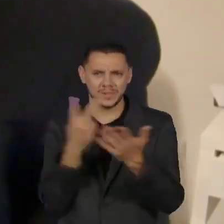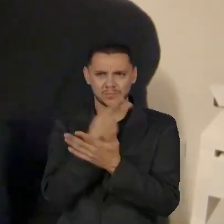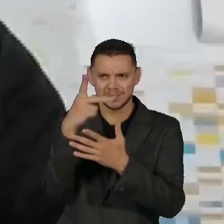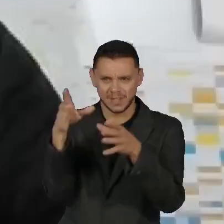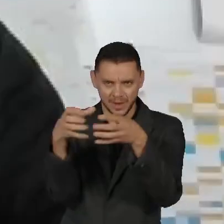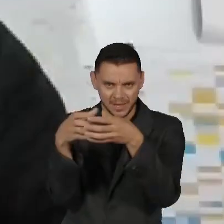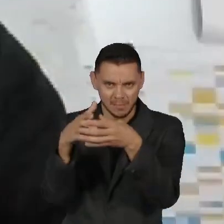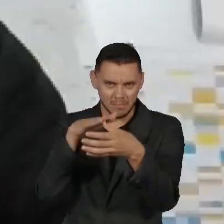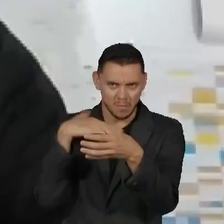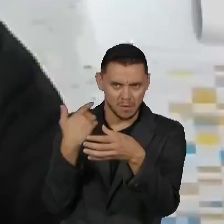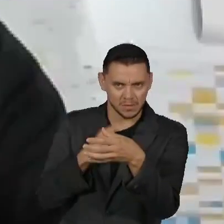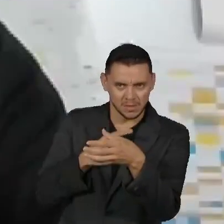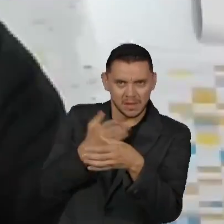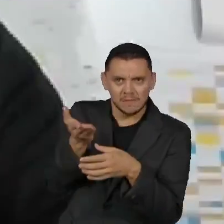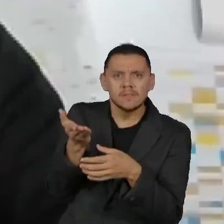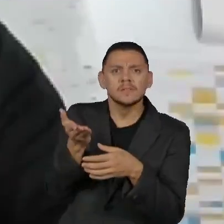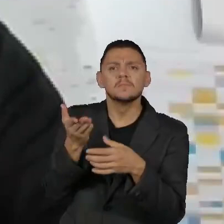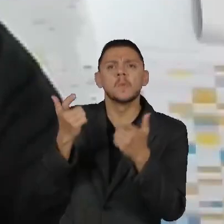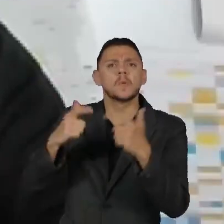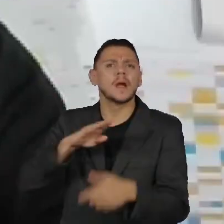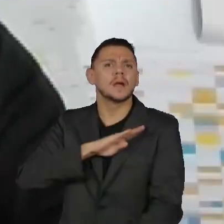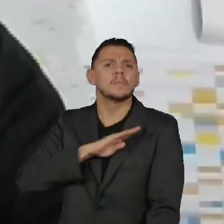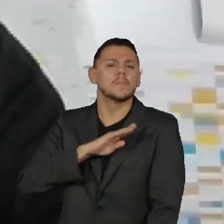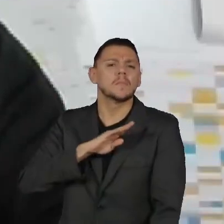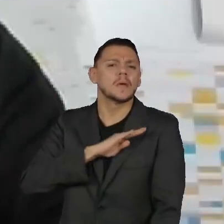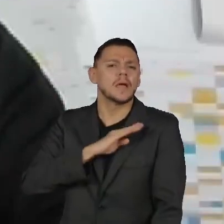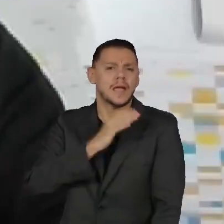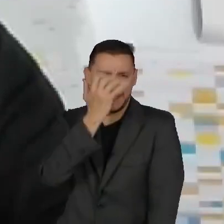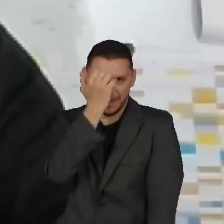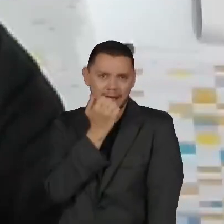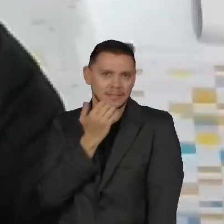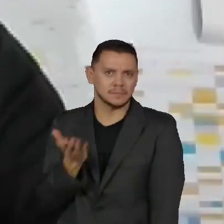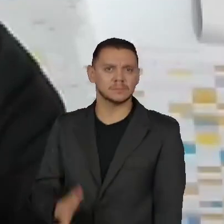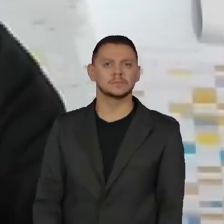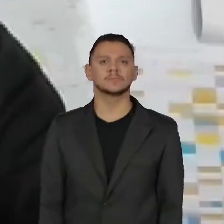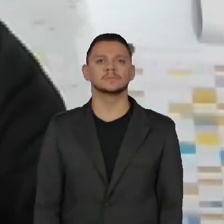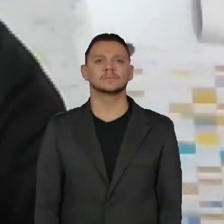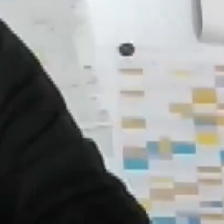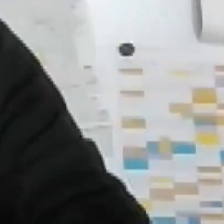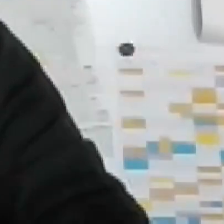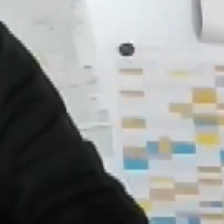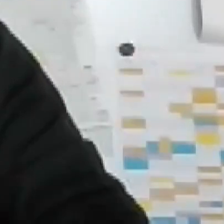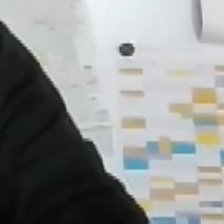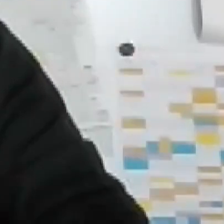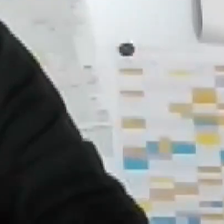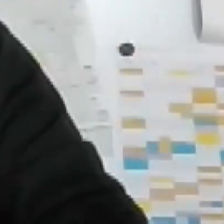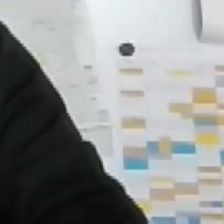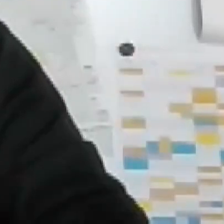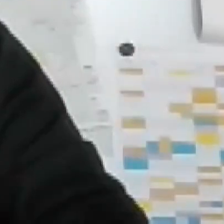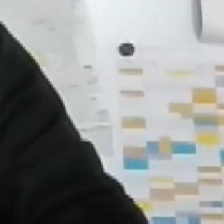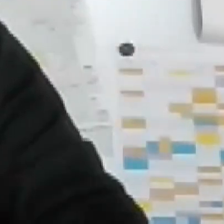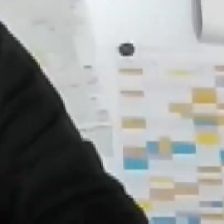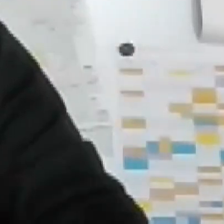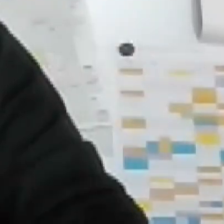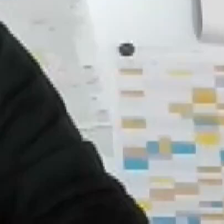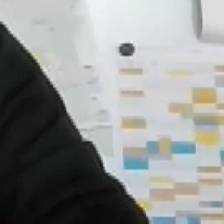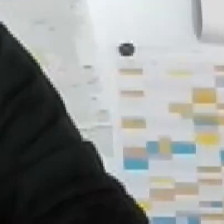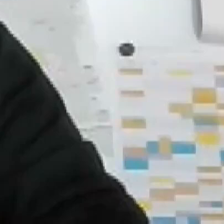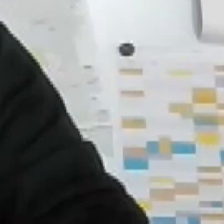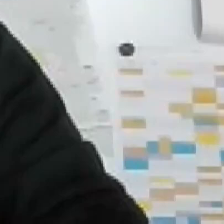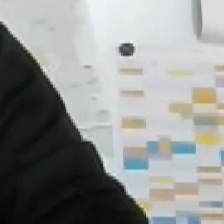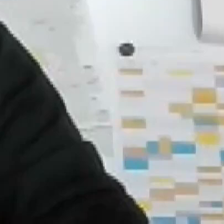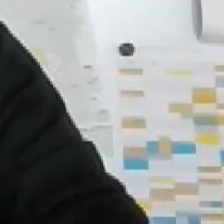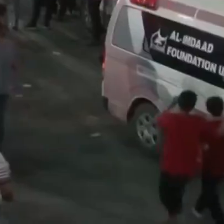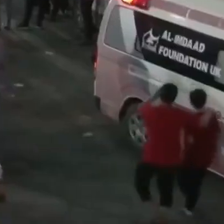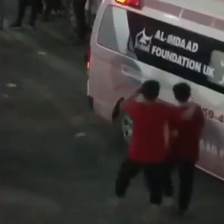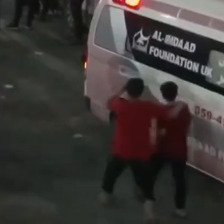Gaza? Unfortunately, there have been casualties also for Médecins Sans Frontières. We have lost two of our doctors. They